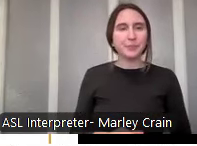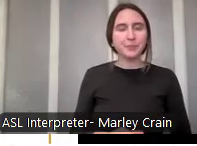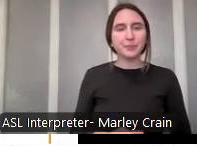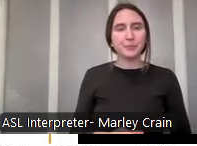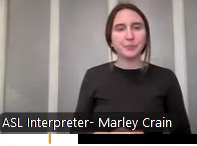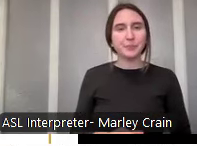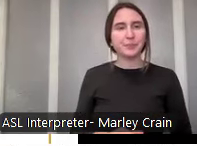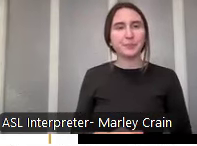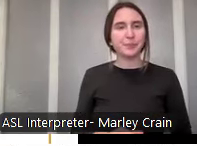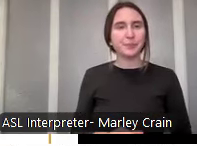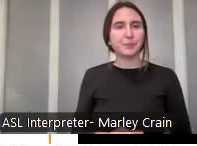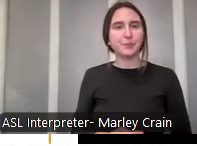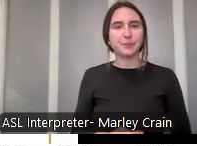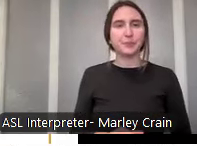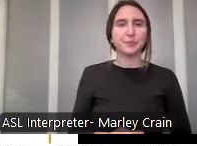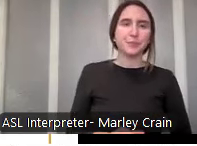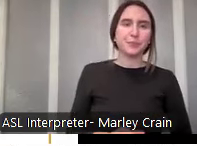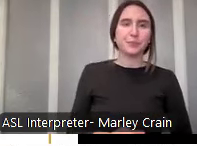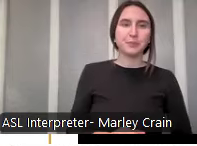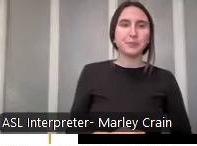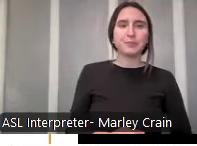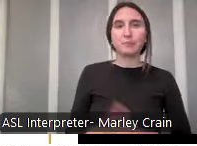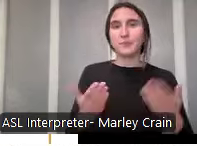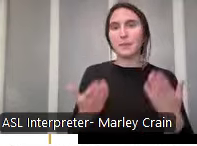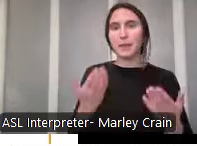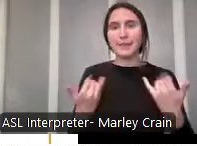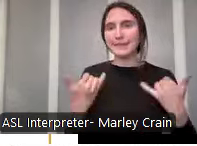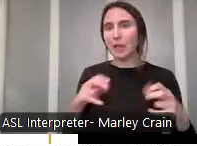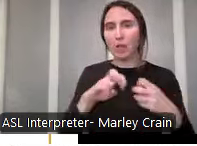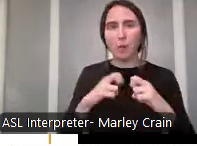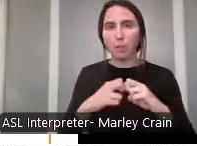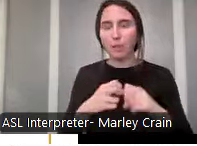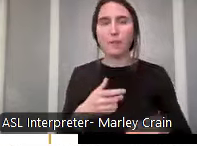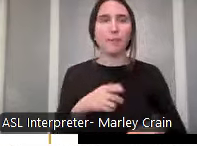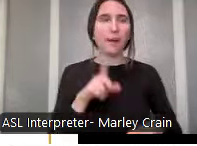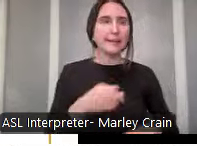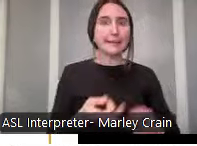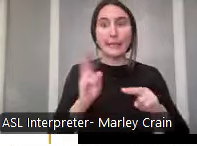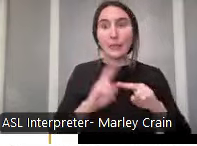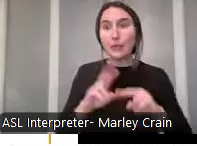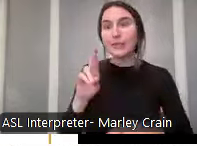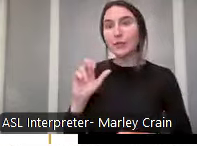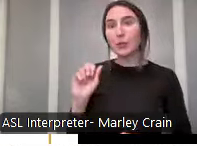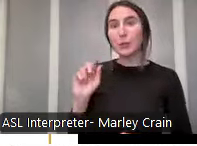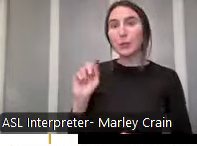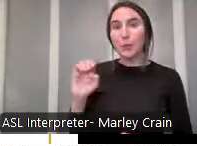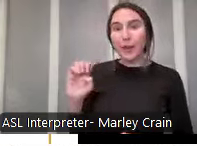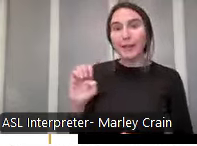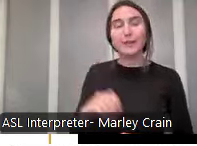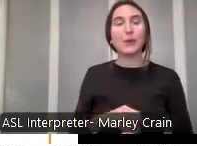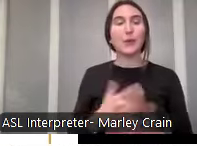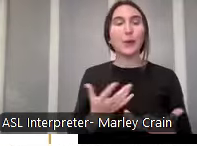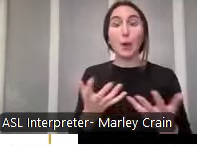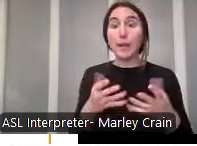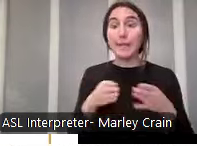Okay, and let's say there's still problems, you need an increased rate or you want a public school placement and they're not giving